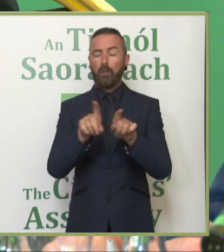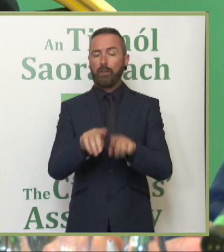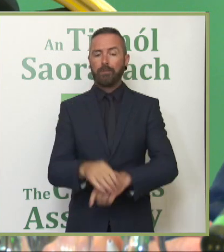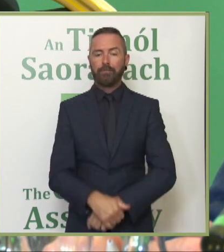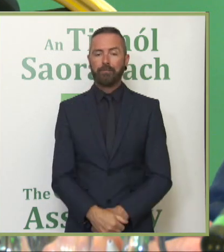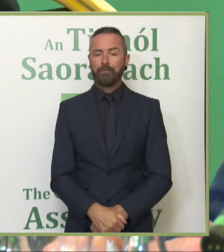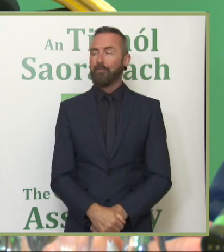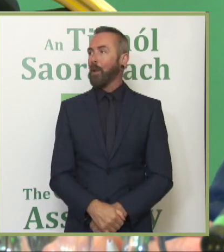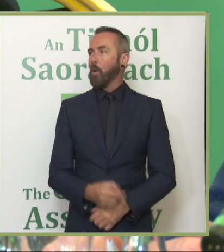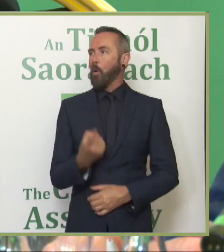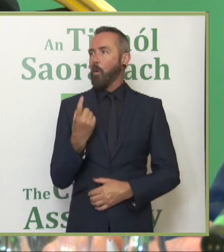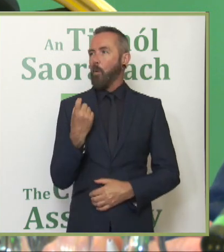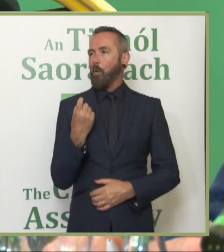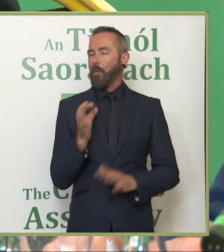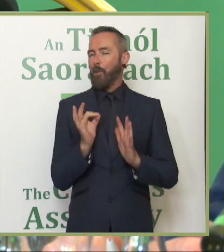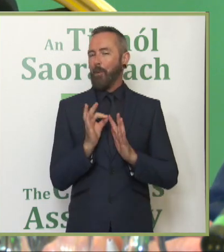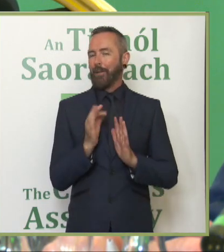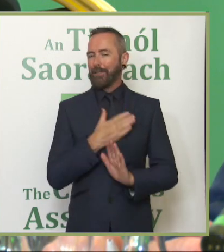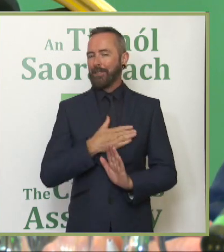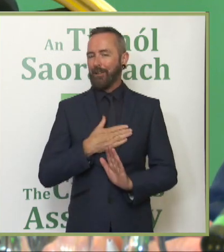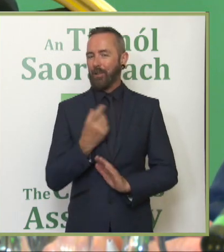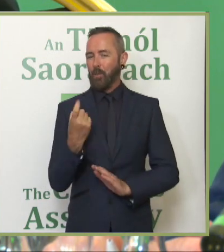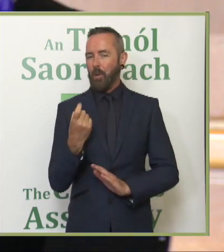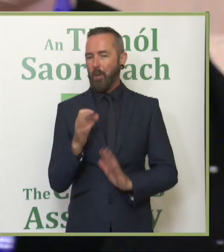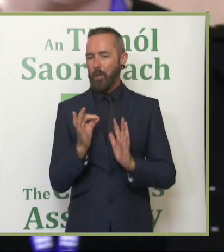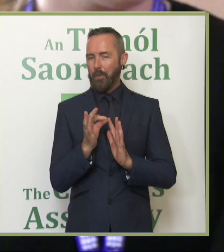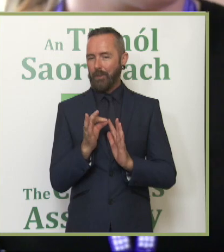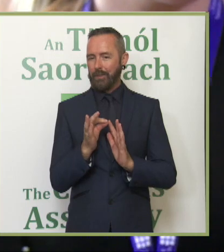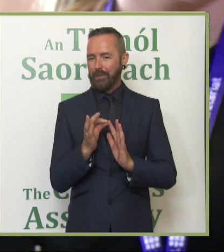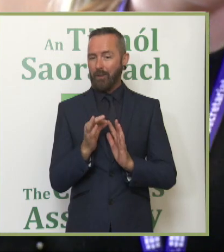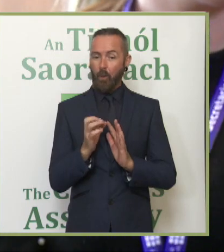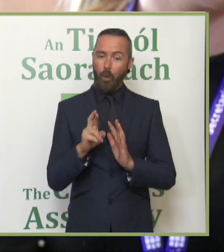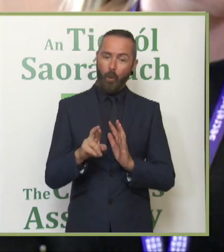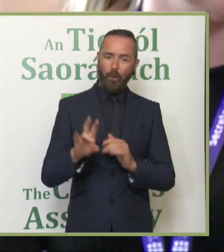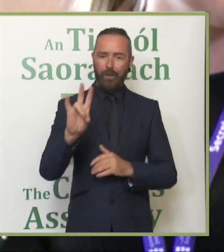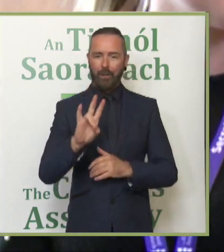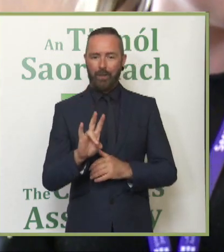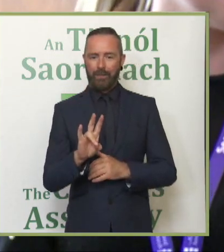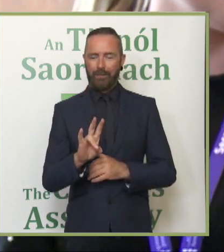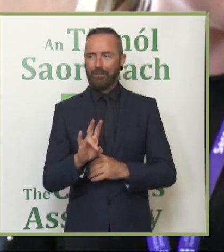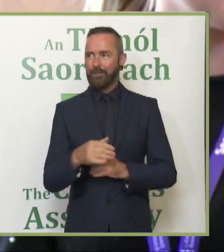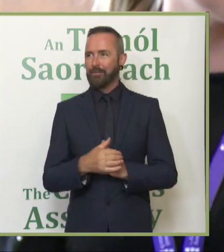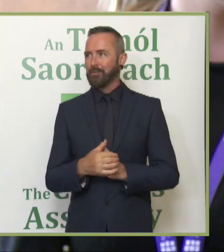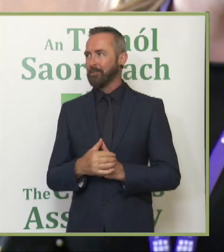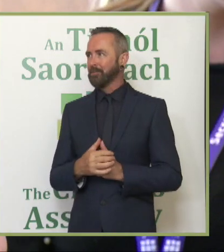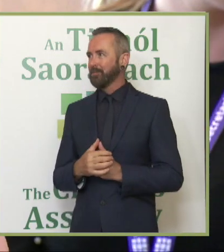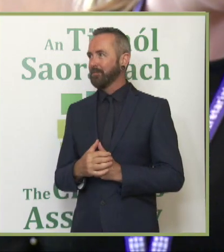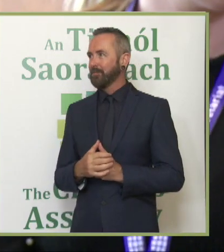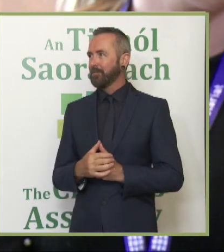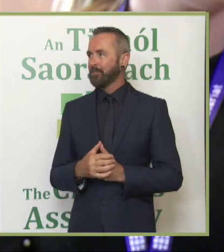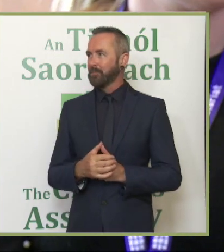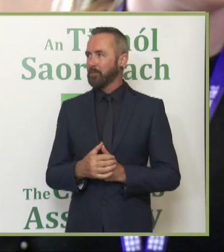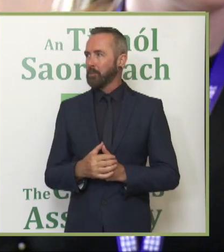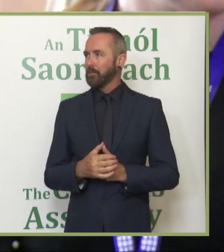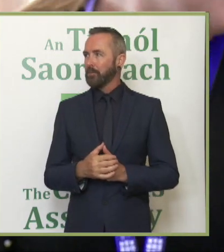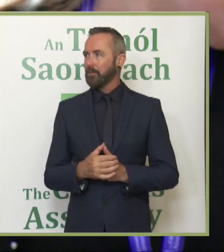Sorry, one last. Oh, hey, for God's sake. Sorry, one last question is I know earlier on Siobhan had been talking about